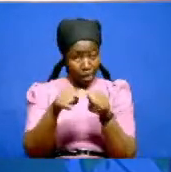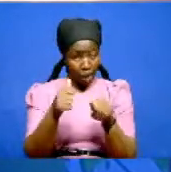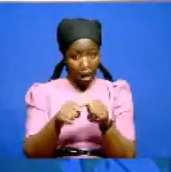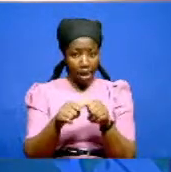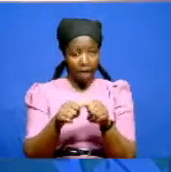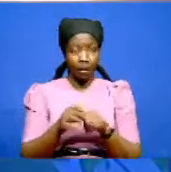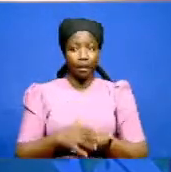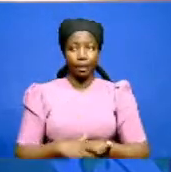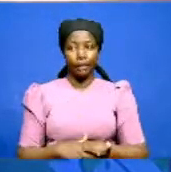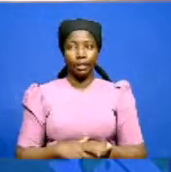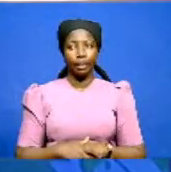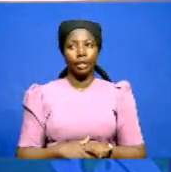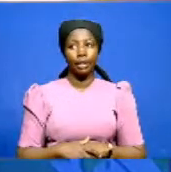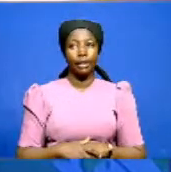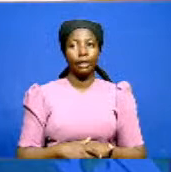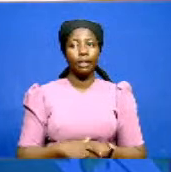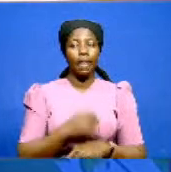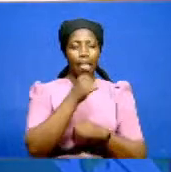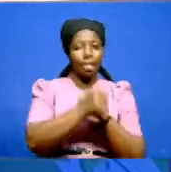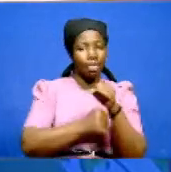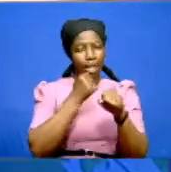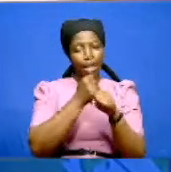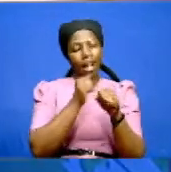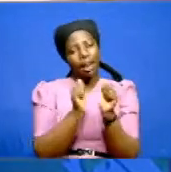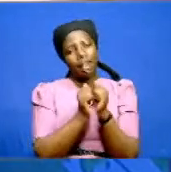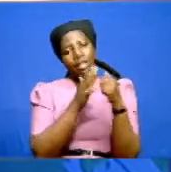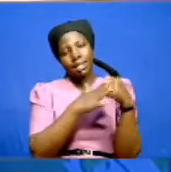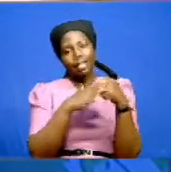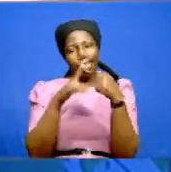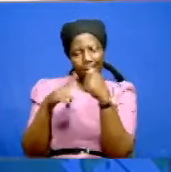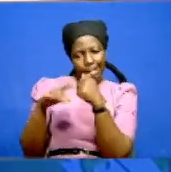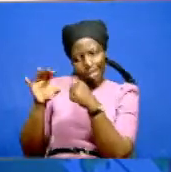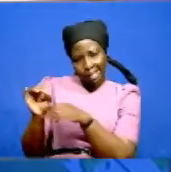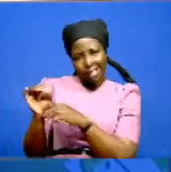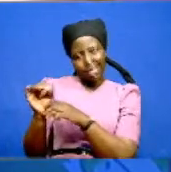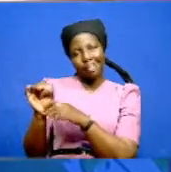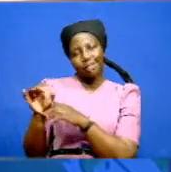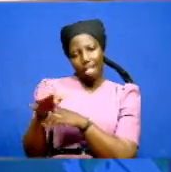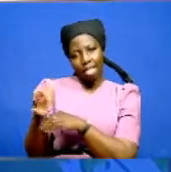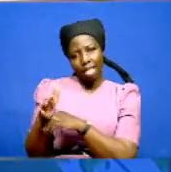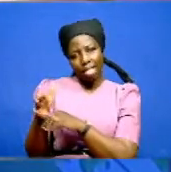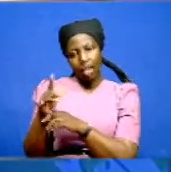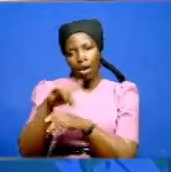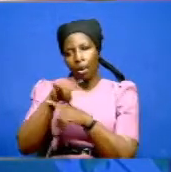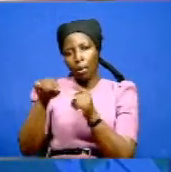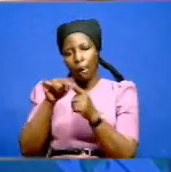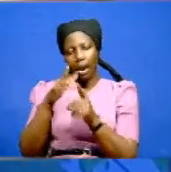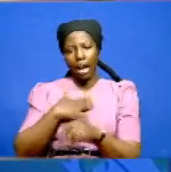in the late 1960s when we had moved, our grandmother had moved